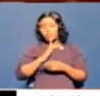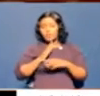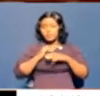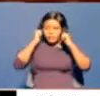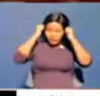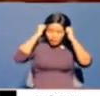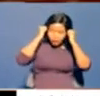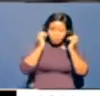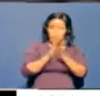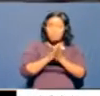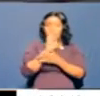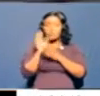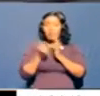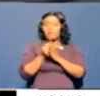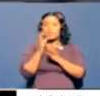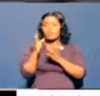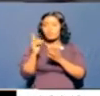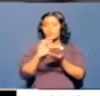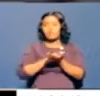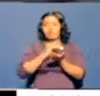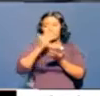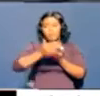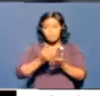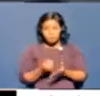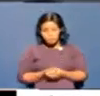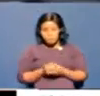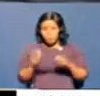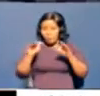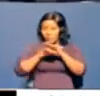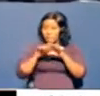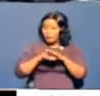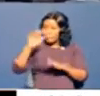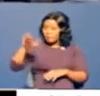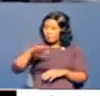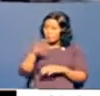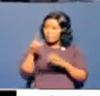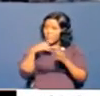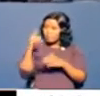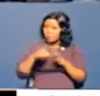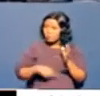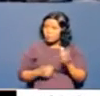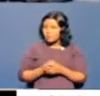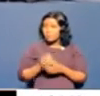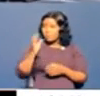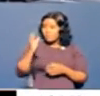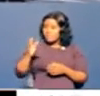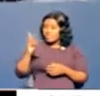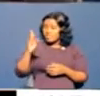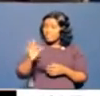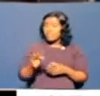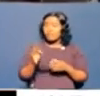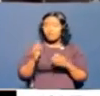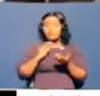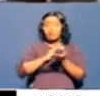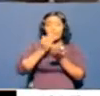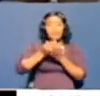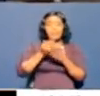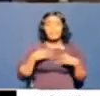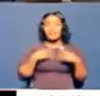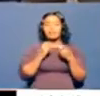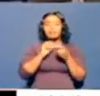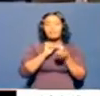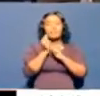kitty. The members of parliament say Constituency Development Fund has changed the lives of many Kenyans at the